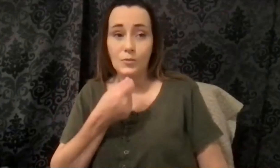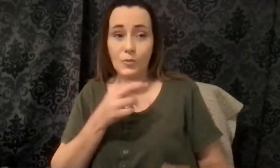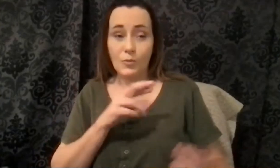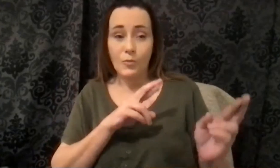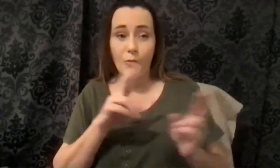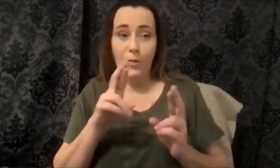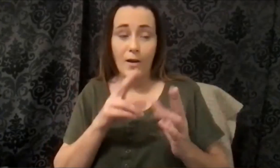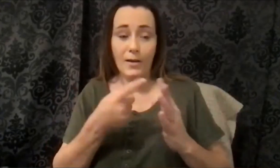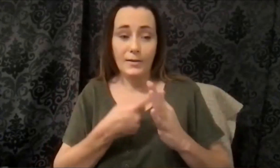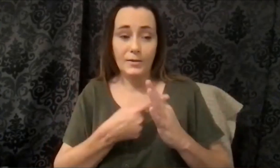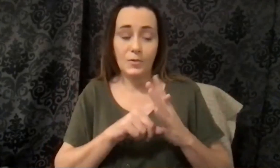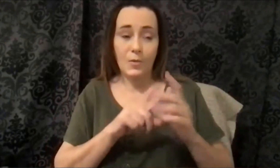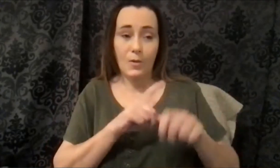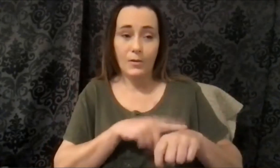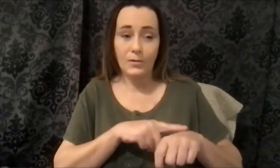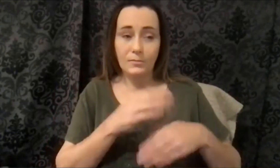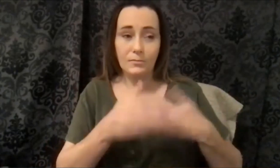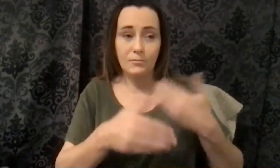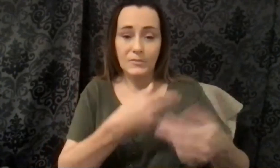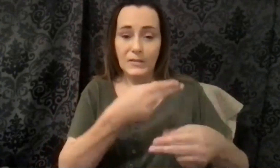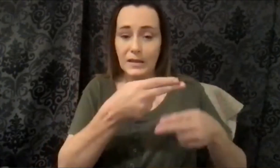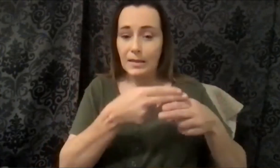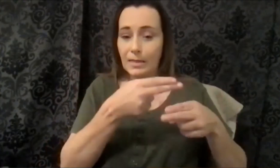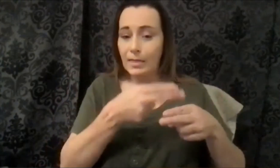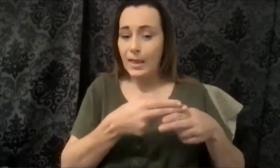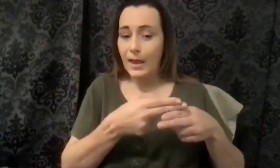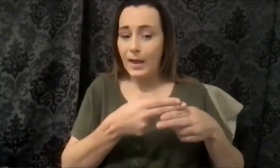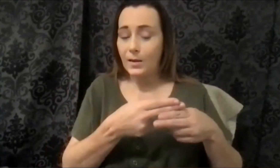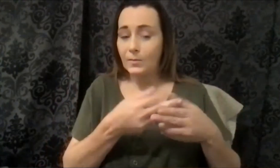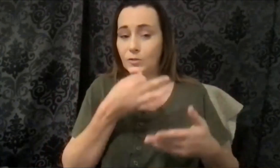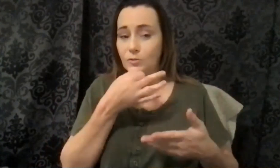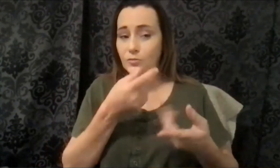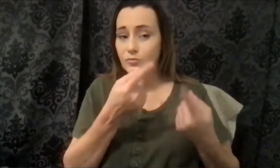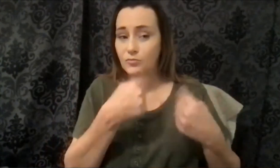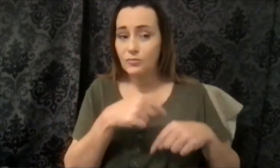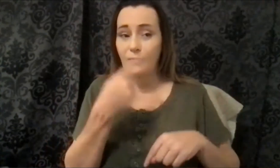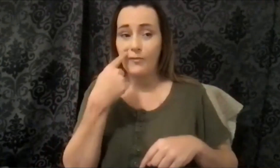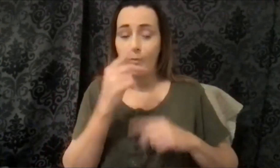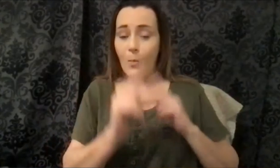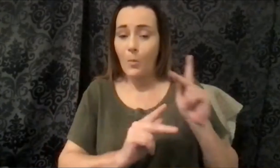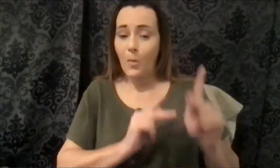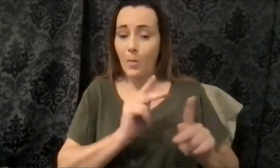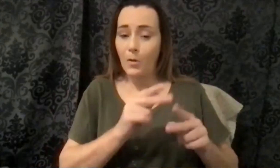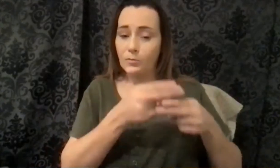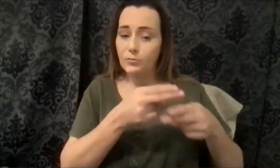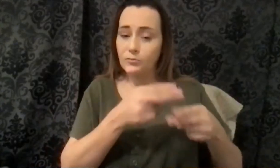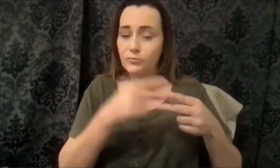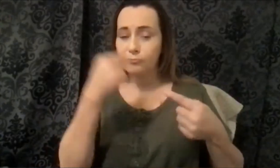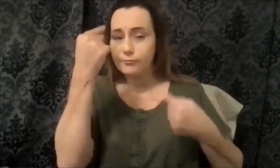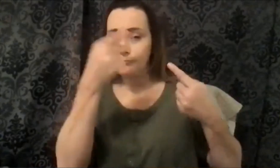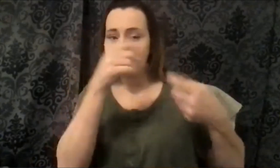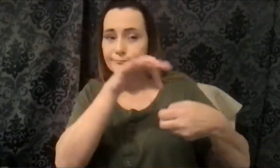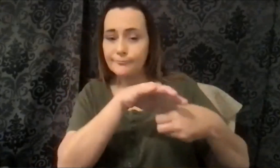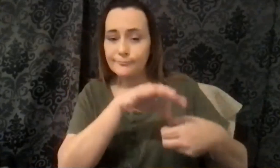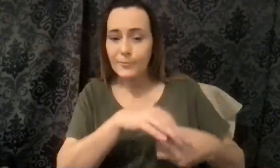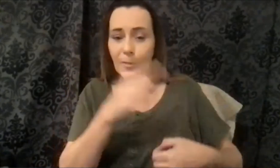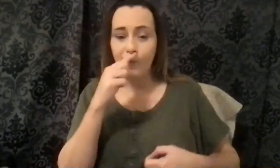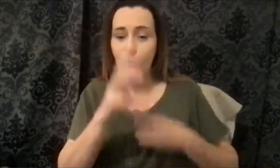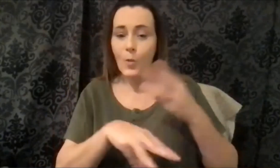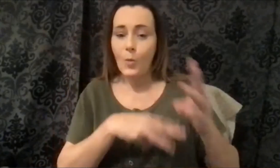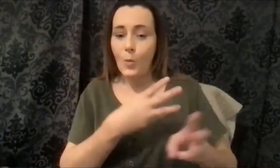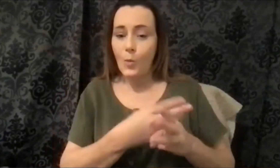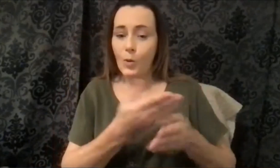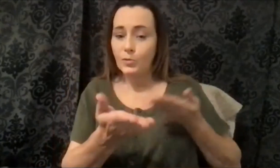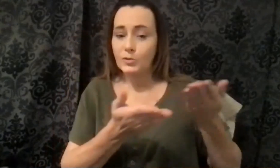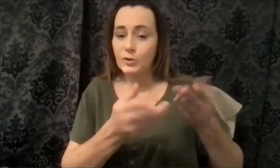the season where names are going to be coming in for people to be considered for a world service